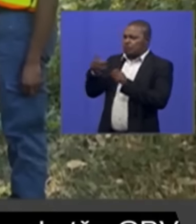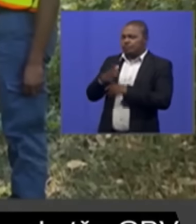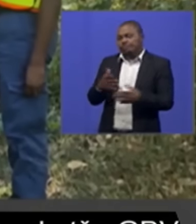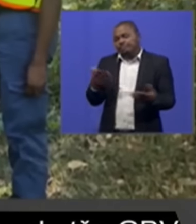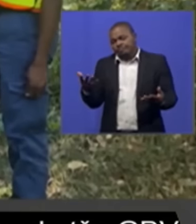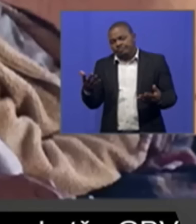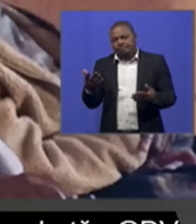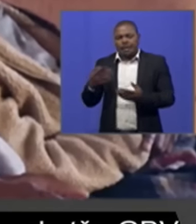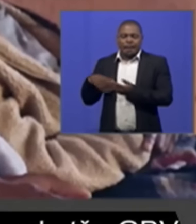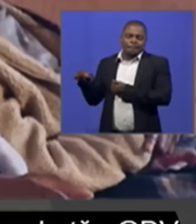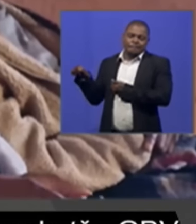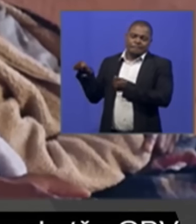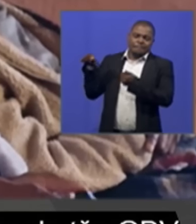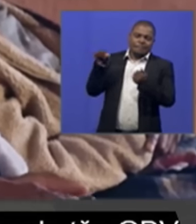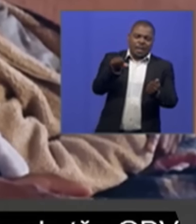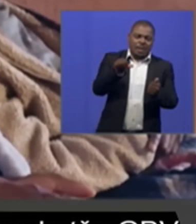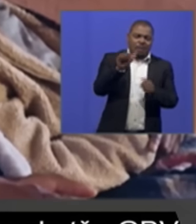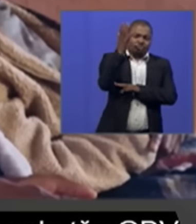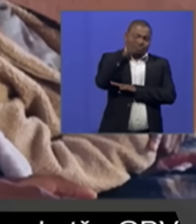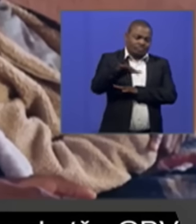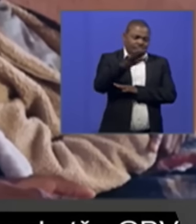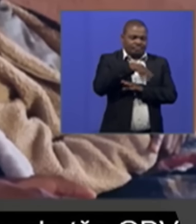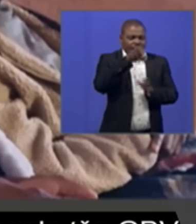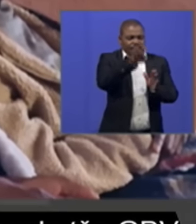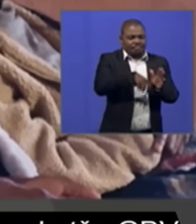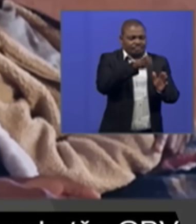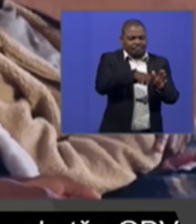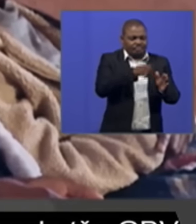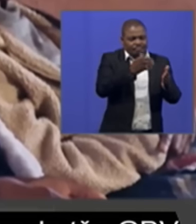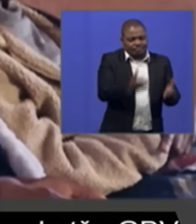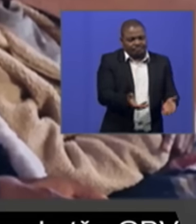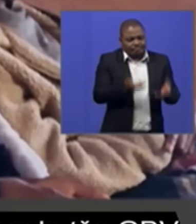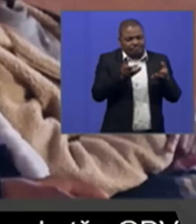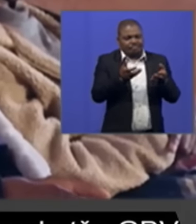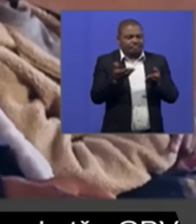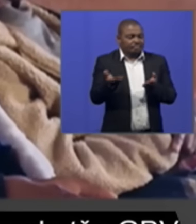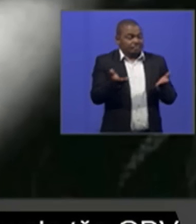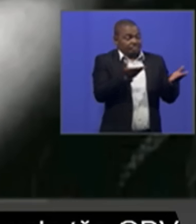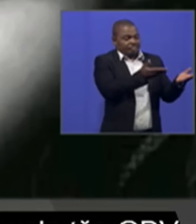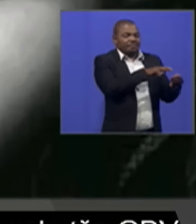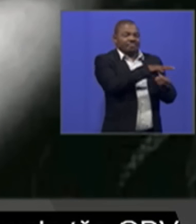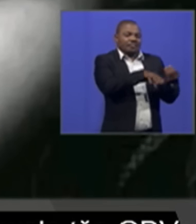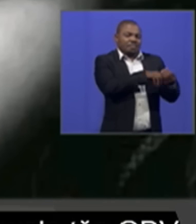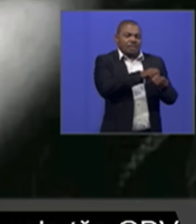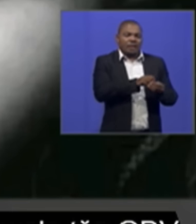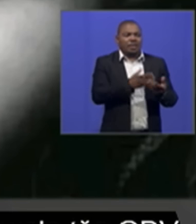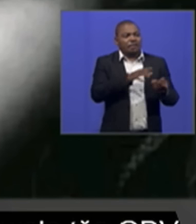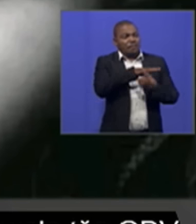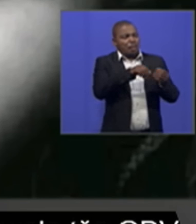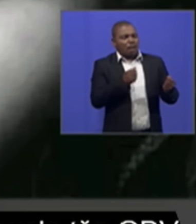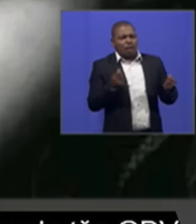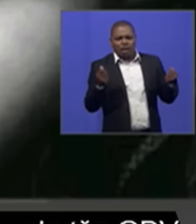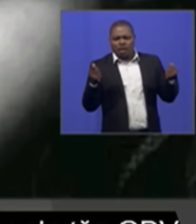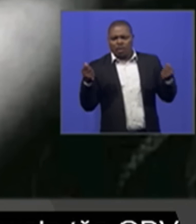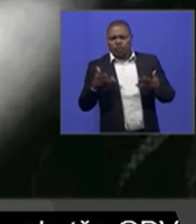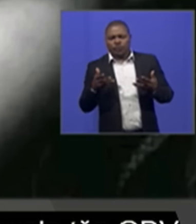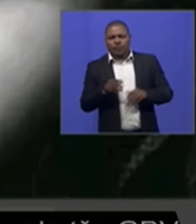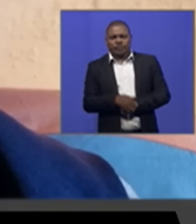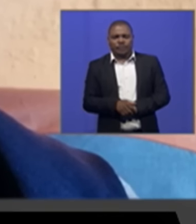boela morago sethokgeng go epolola setopo mme a se tliša go ba lapa. Tiragalo ye e tšhošitše ba lapa.